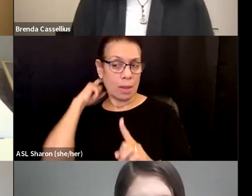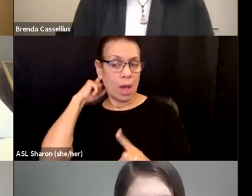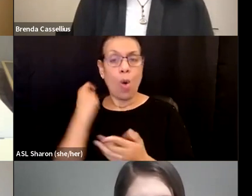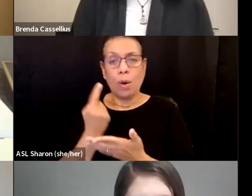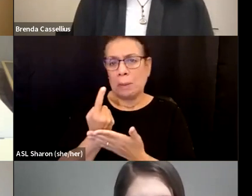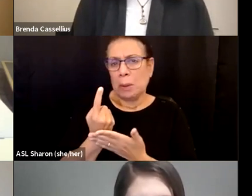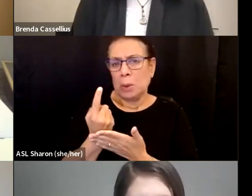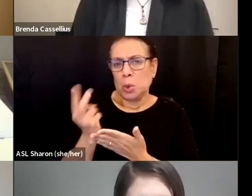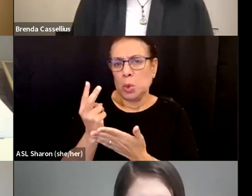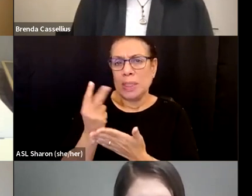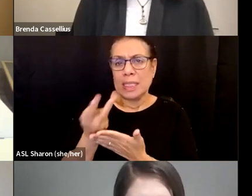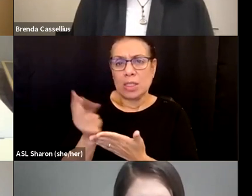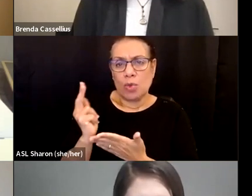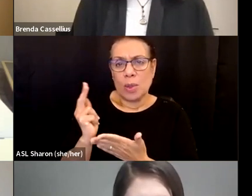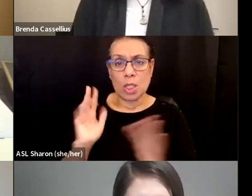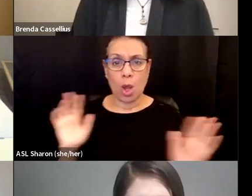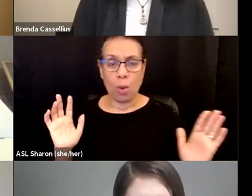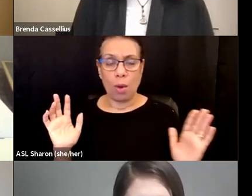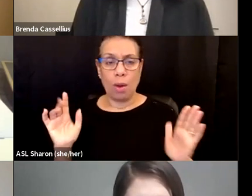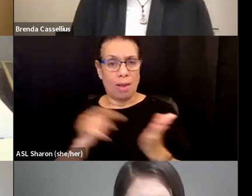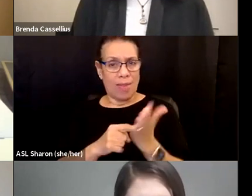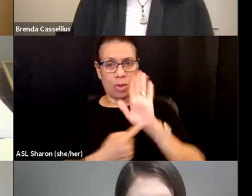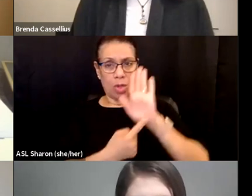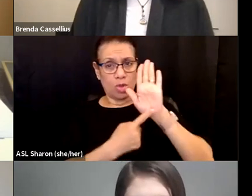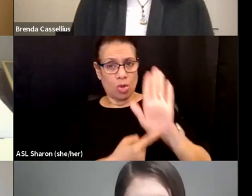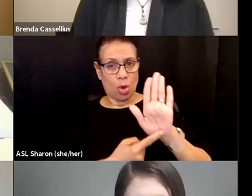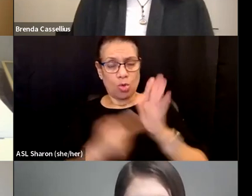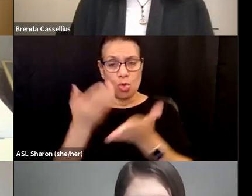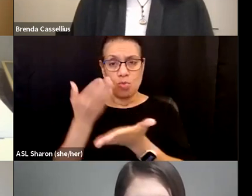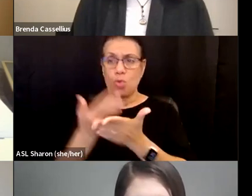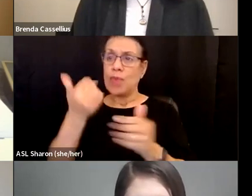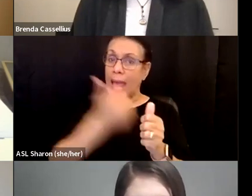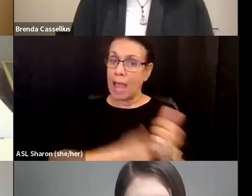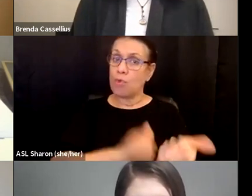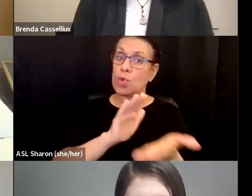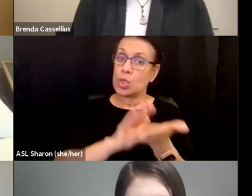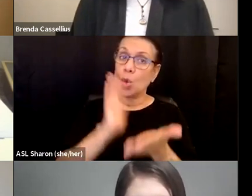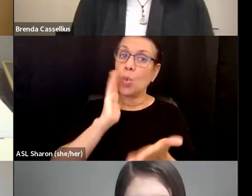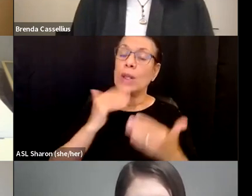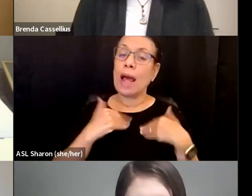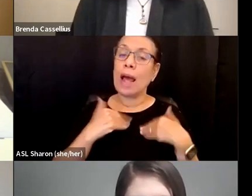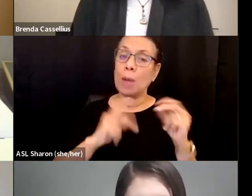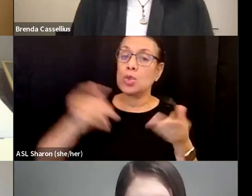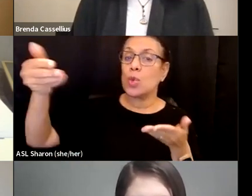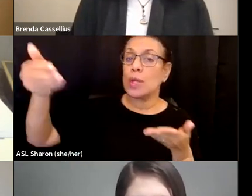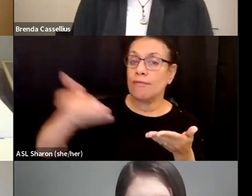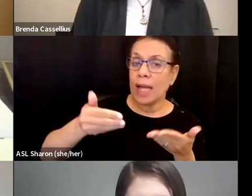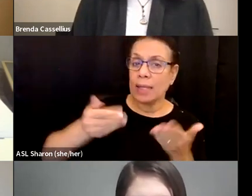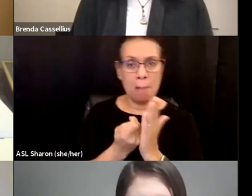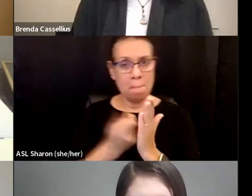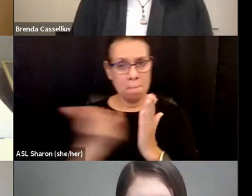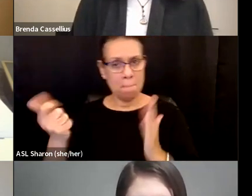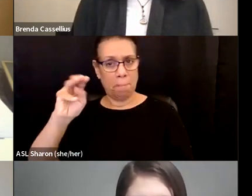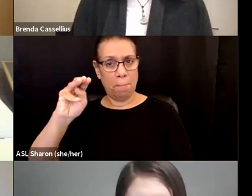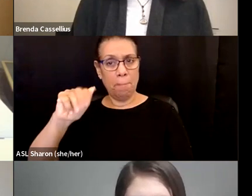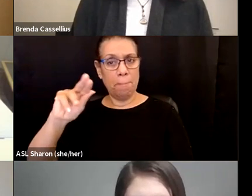ago in addition the district simulations presented to prove that every school will have an opportunity for invites also excluded the manny and the